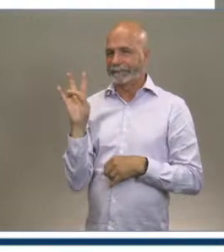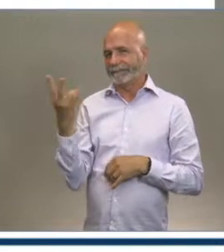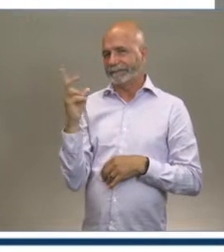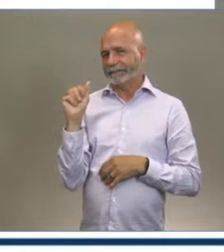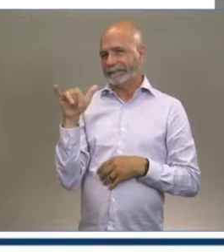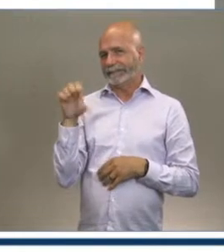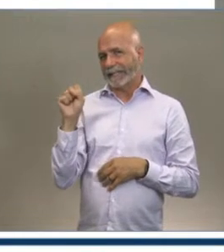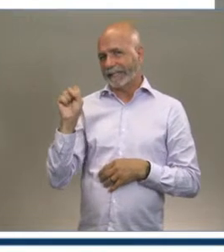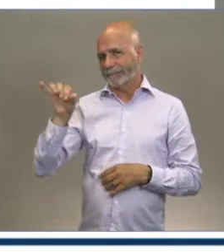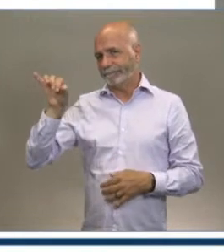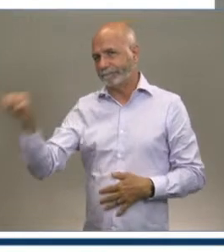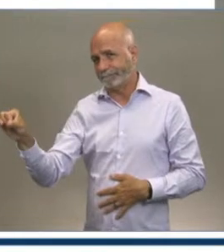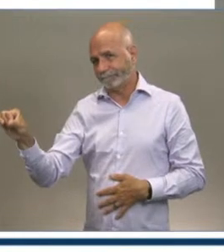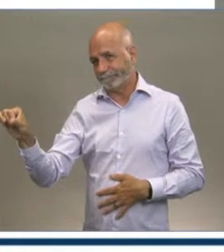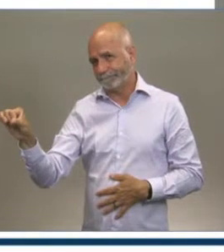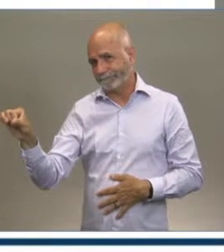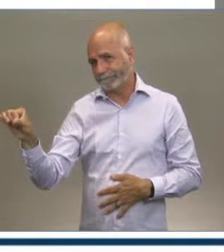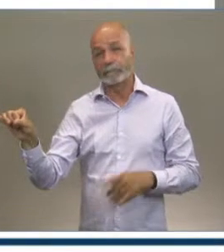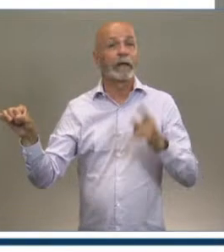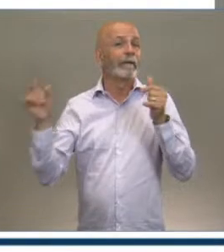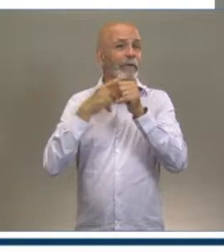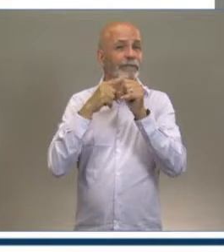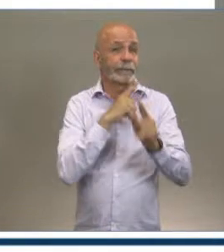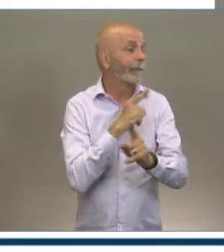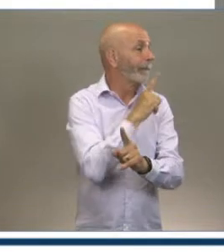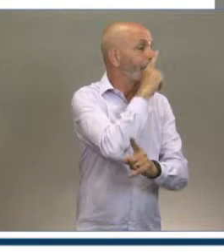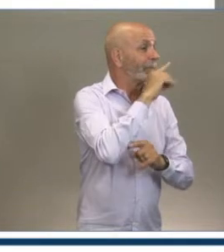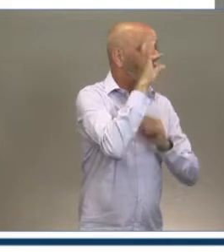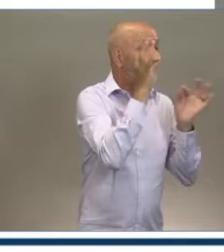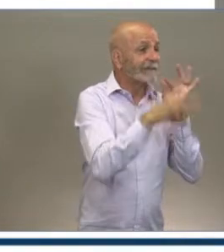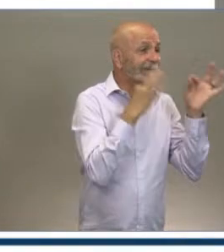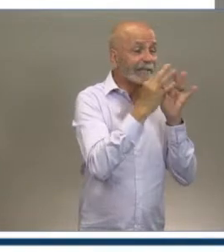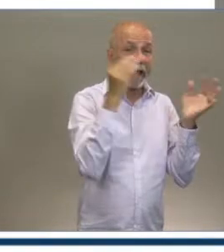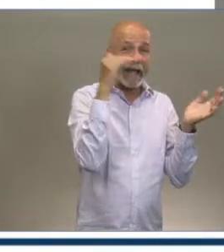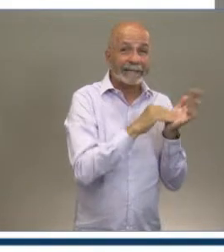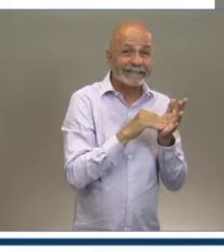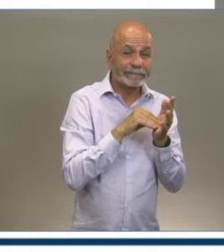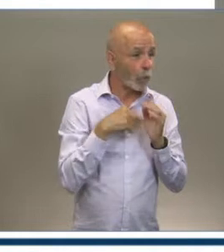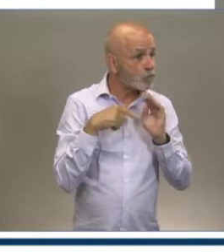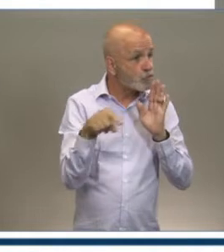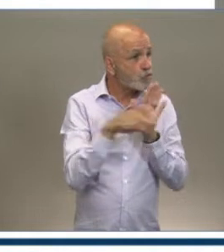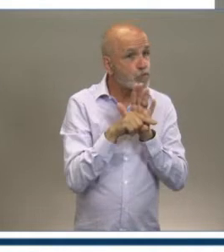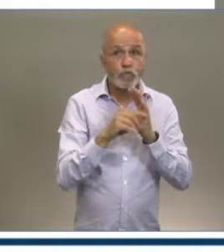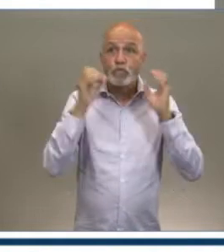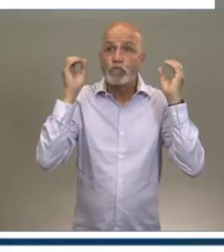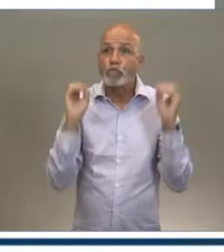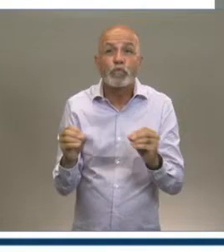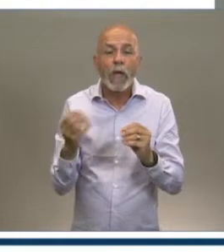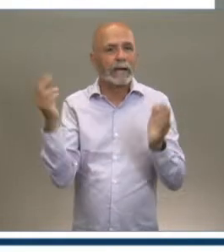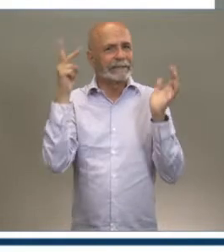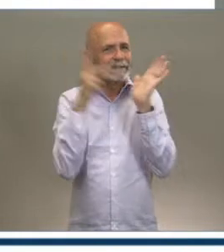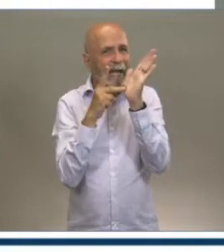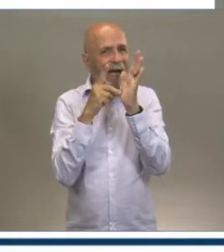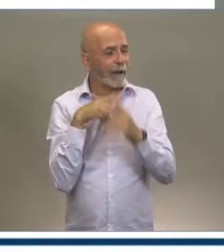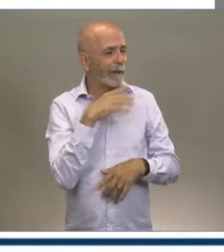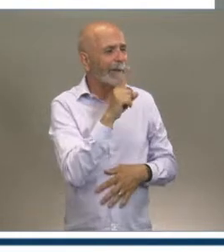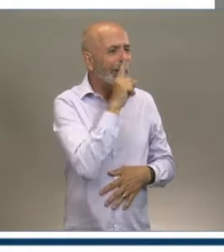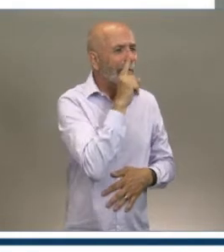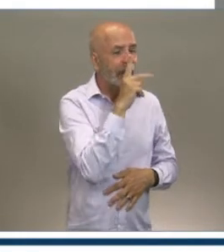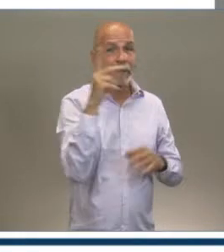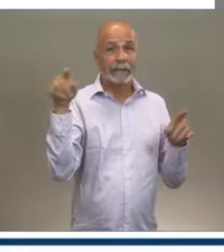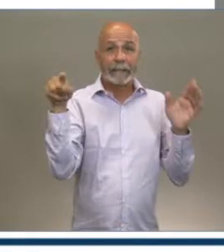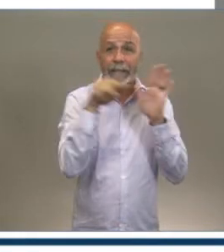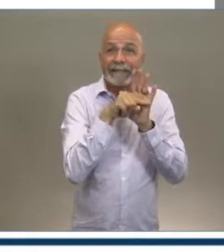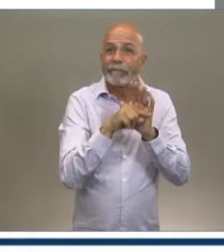until they get 2 negative test results. And testing should happen on day 1 or 2 on arrival